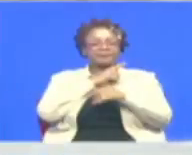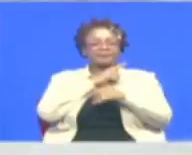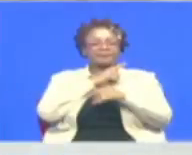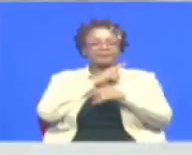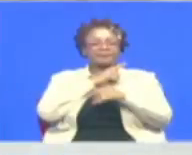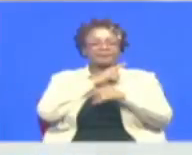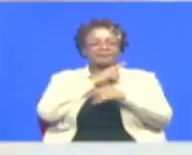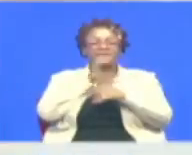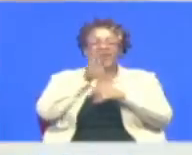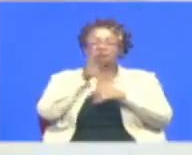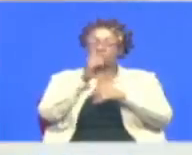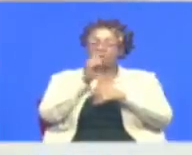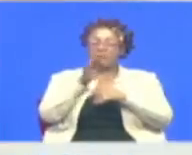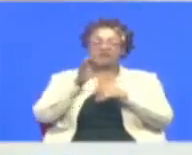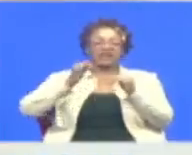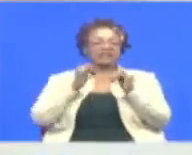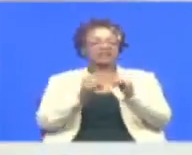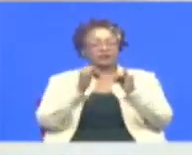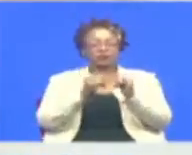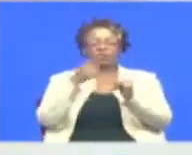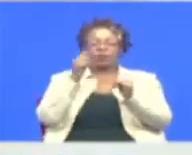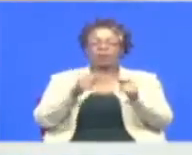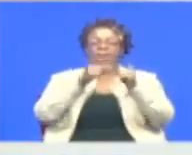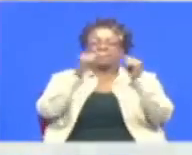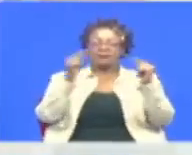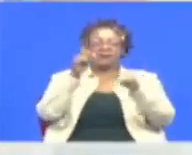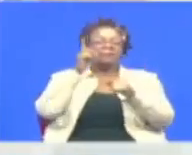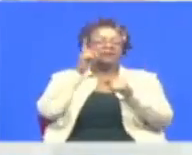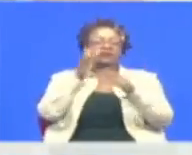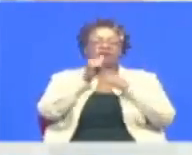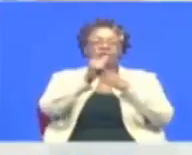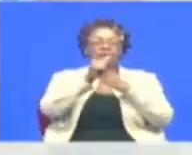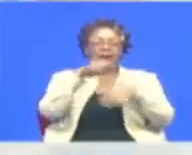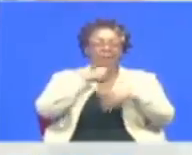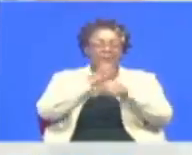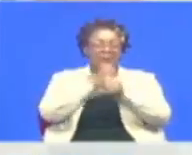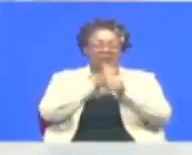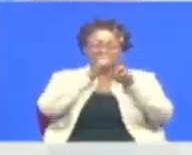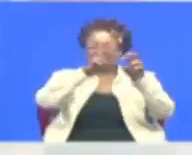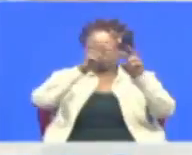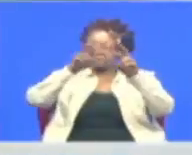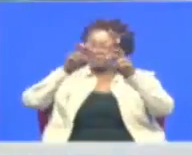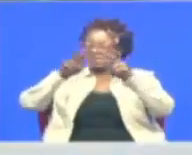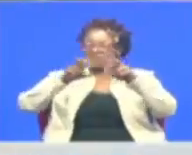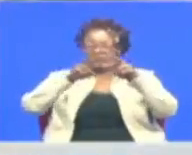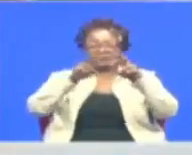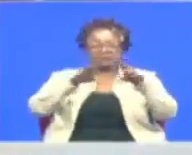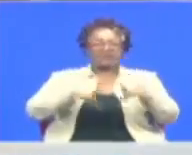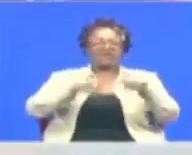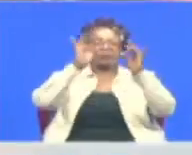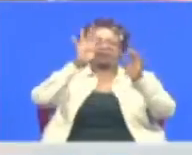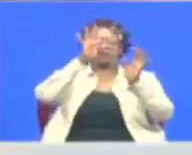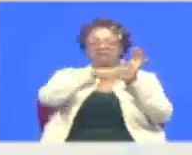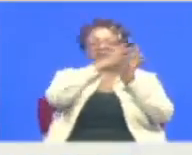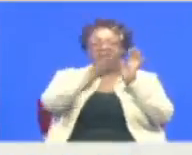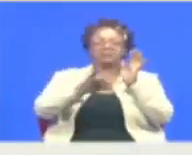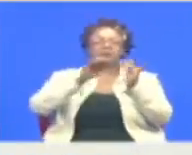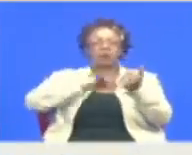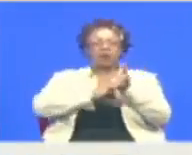He was one of the key individuals who opposed the British rule. This led to a manhunt on him and detention for his wife,